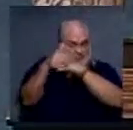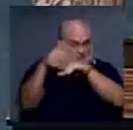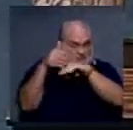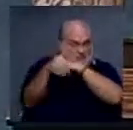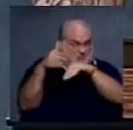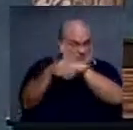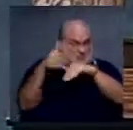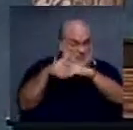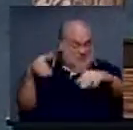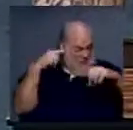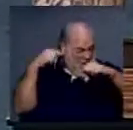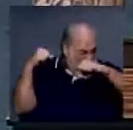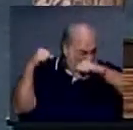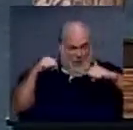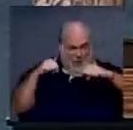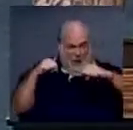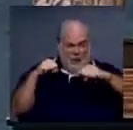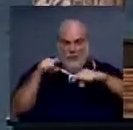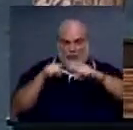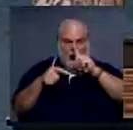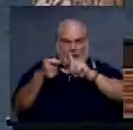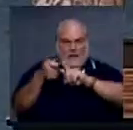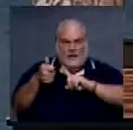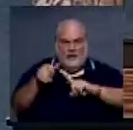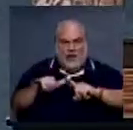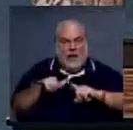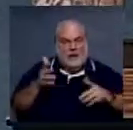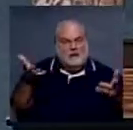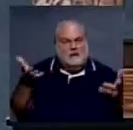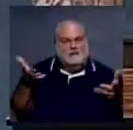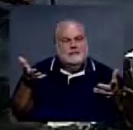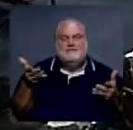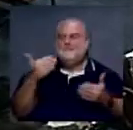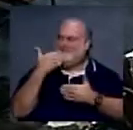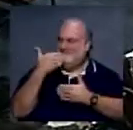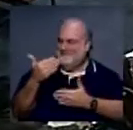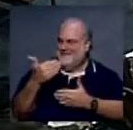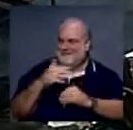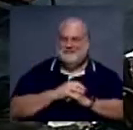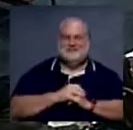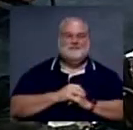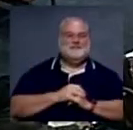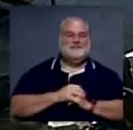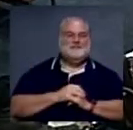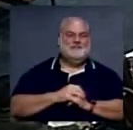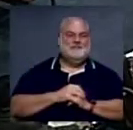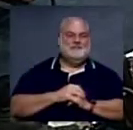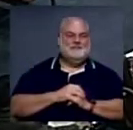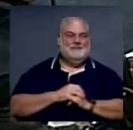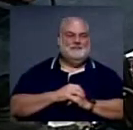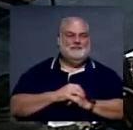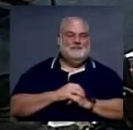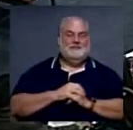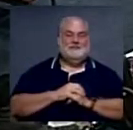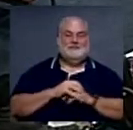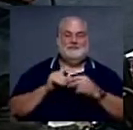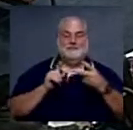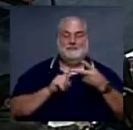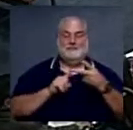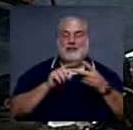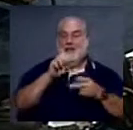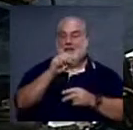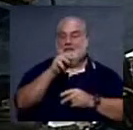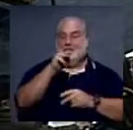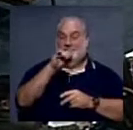so can't remove that either. So, thank you. Thank you, Ms. Lopez. Next card I have is from Sammy Johnston.